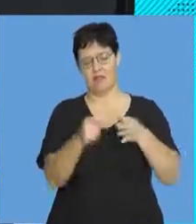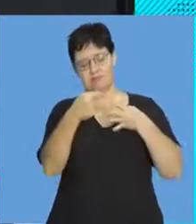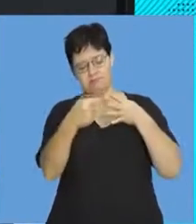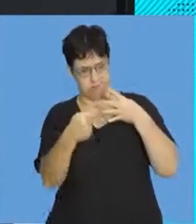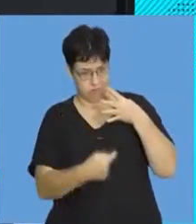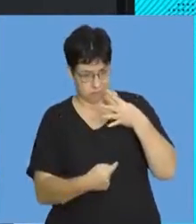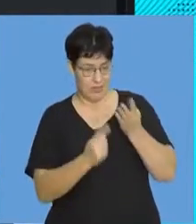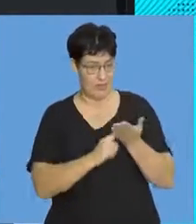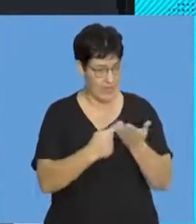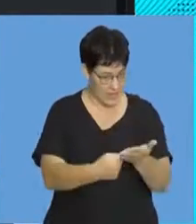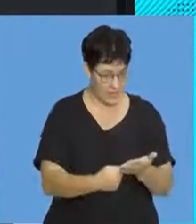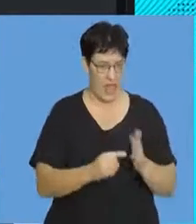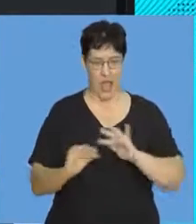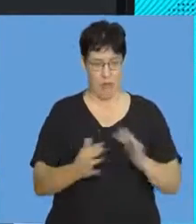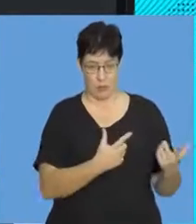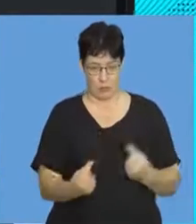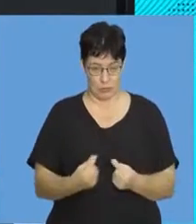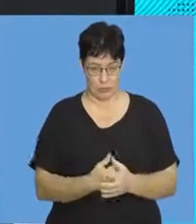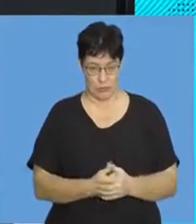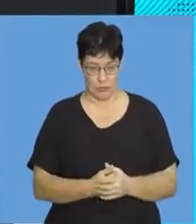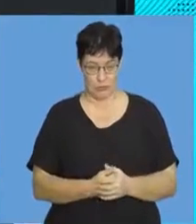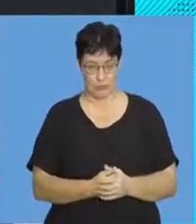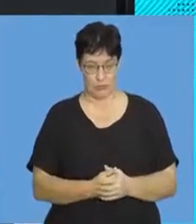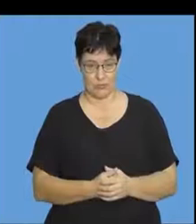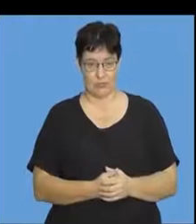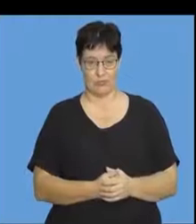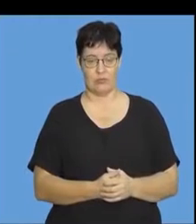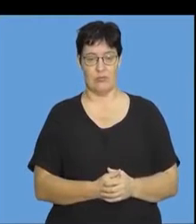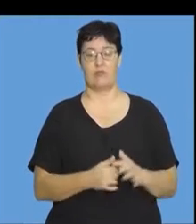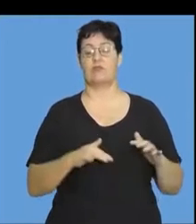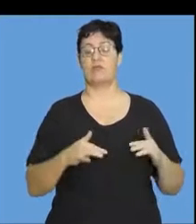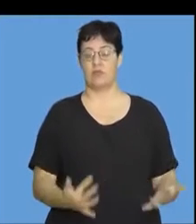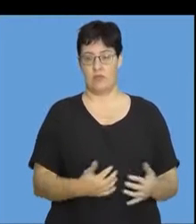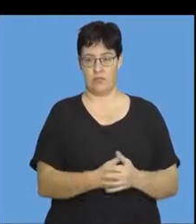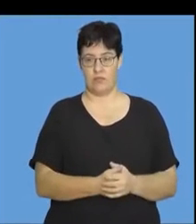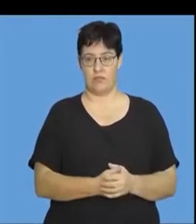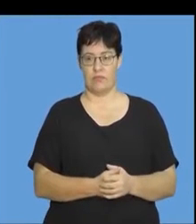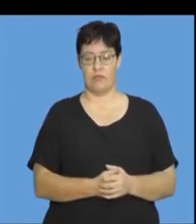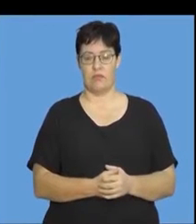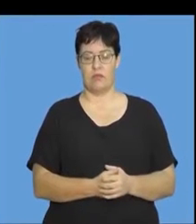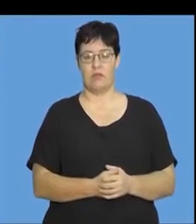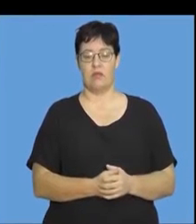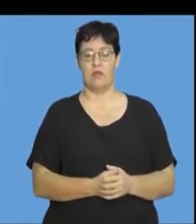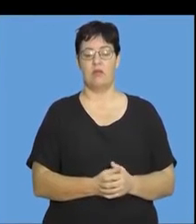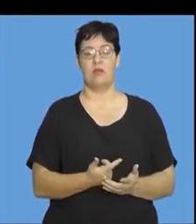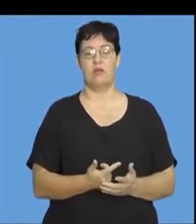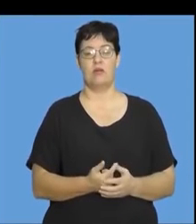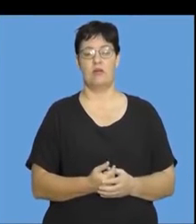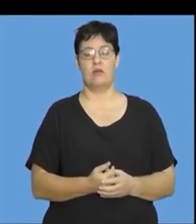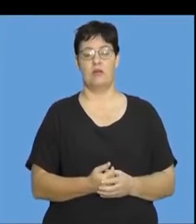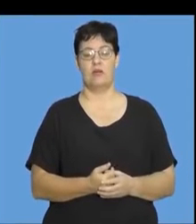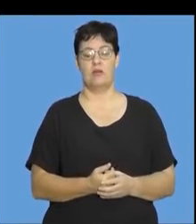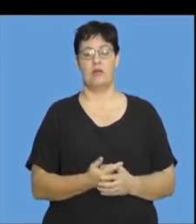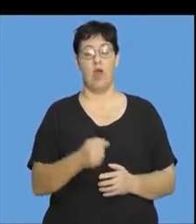that we're going to talk about today. So remember that firstly, to map out